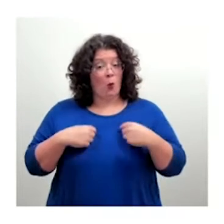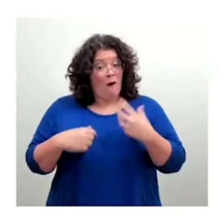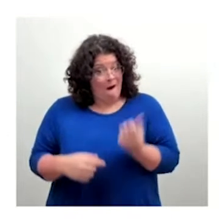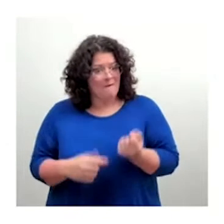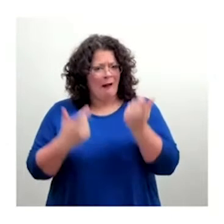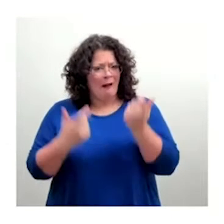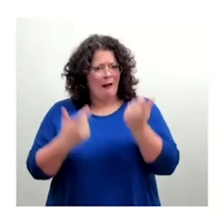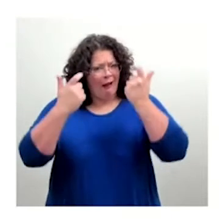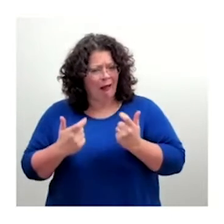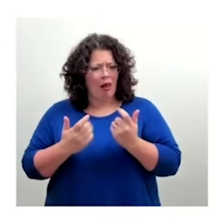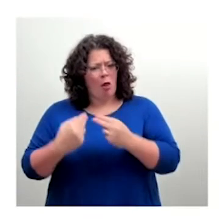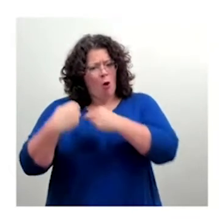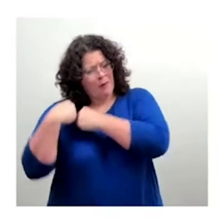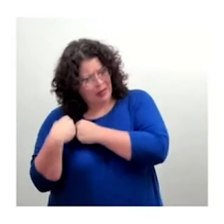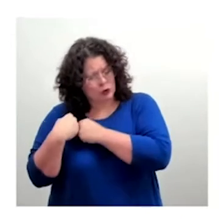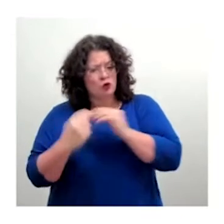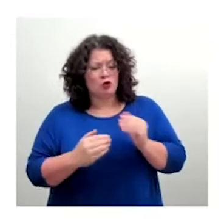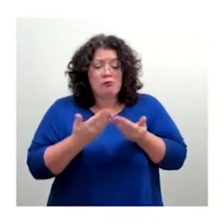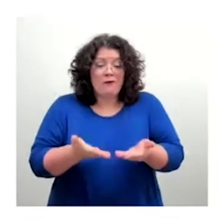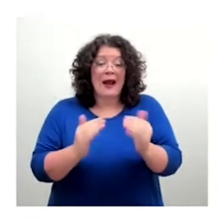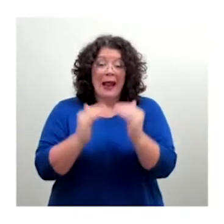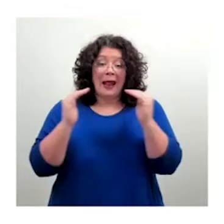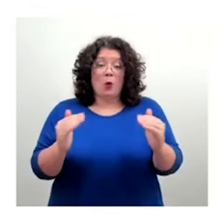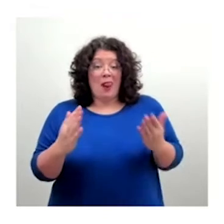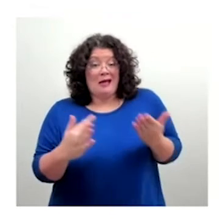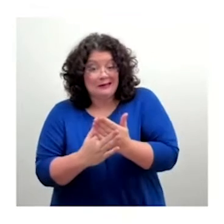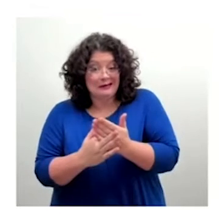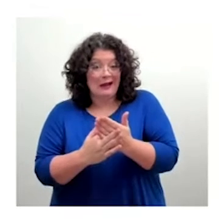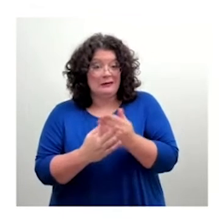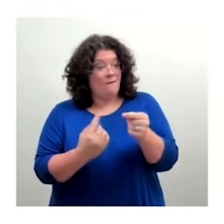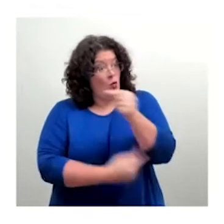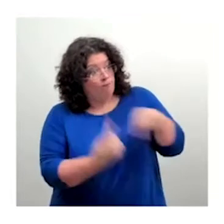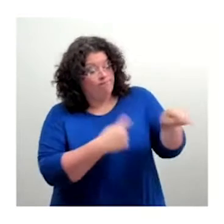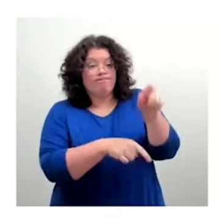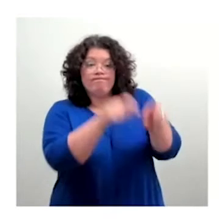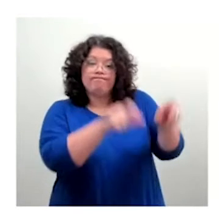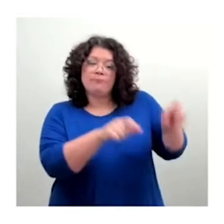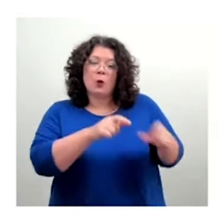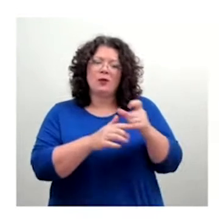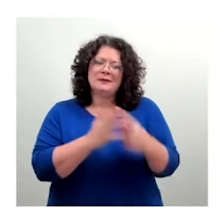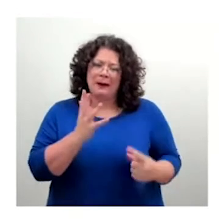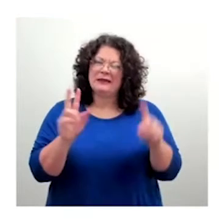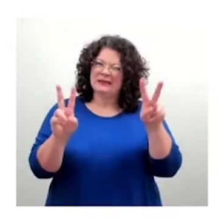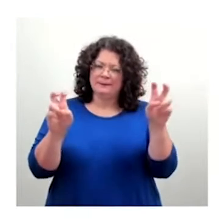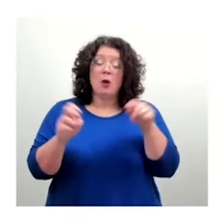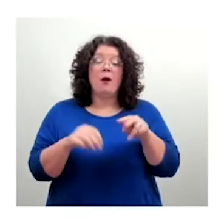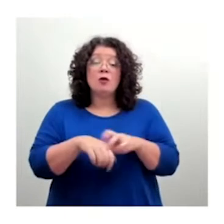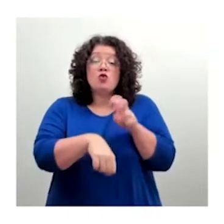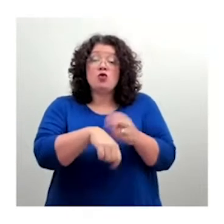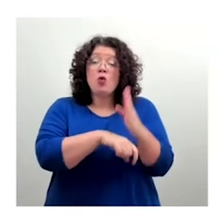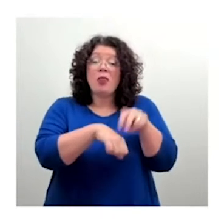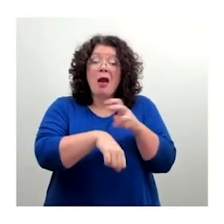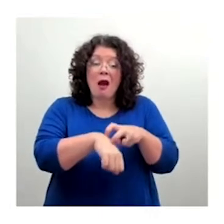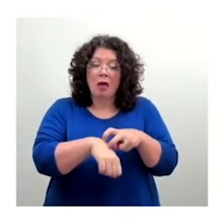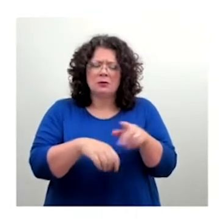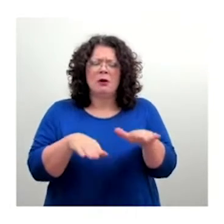1995. In the Equality Act 2010, it says that public authorities must comply with the public sector equality duty.